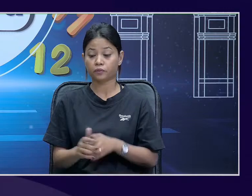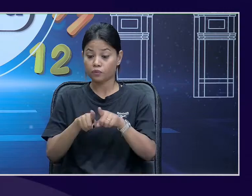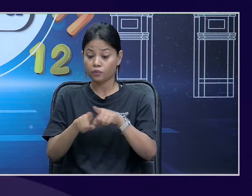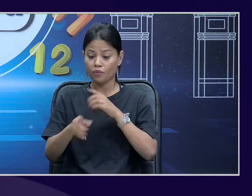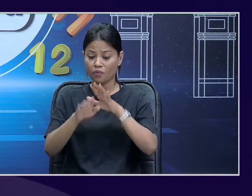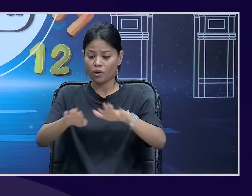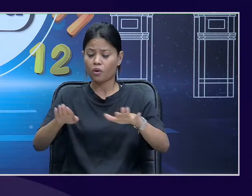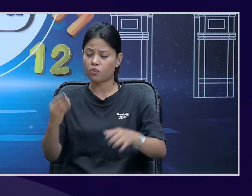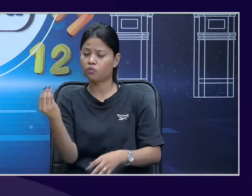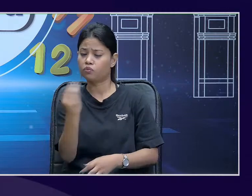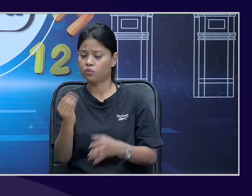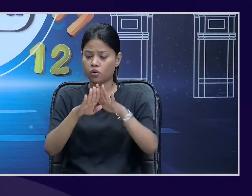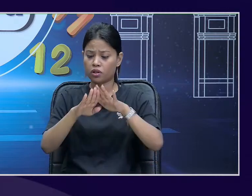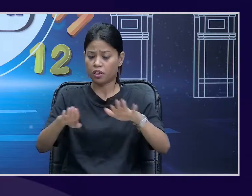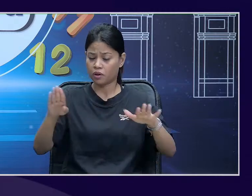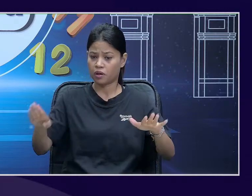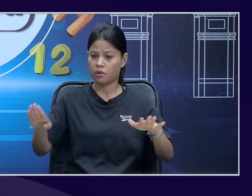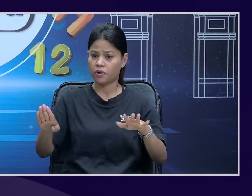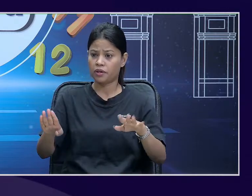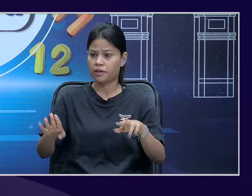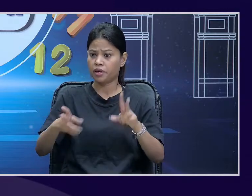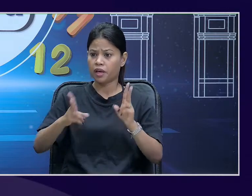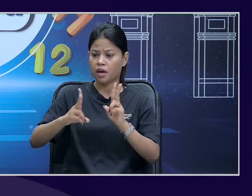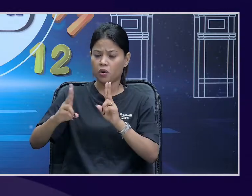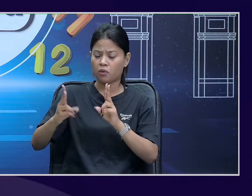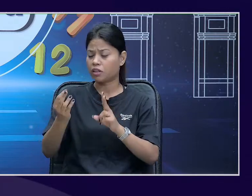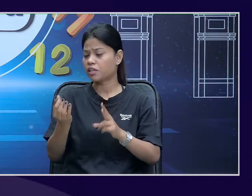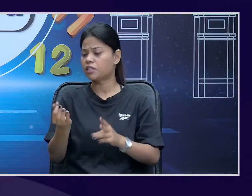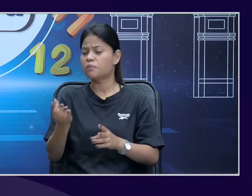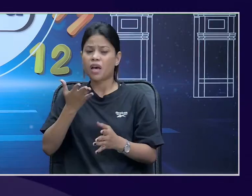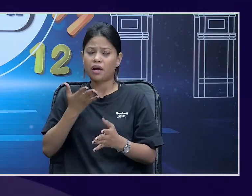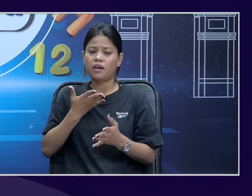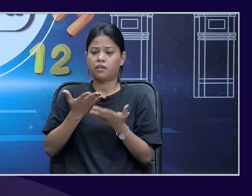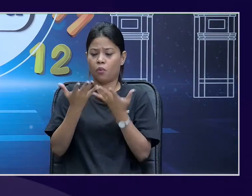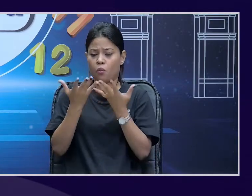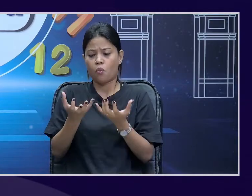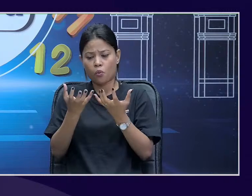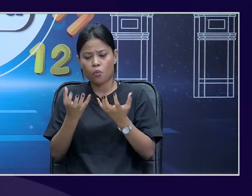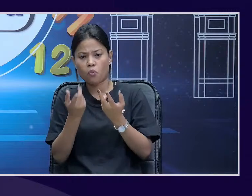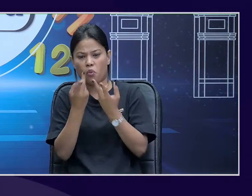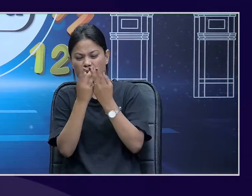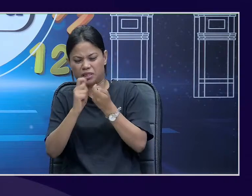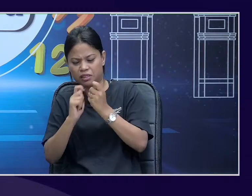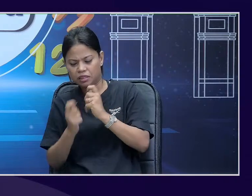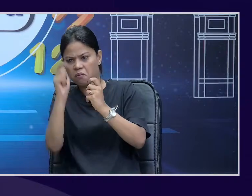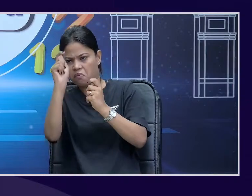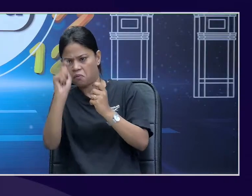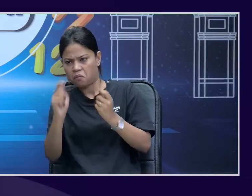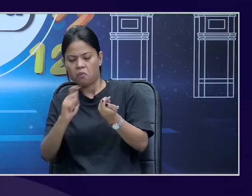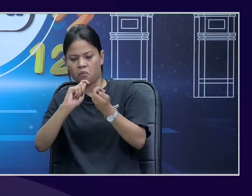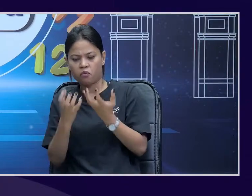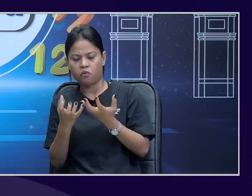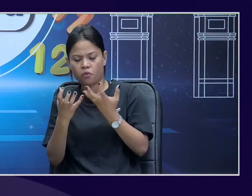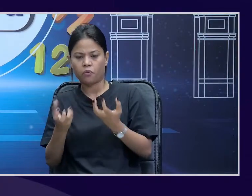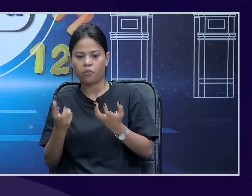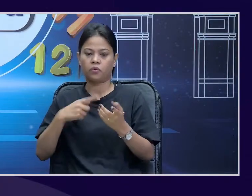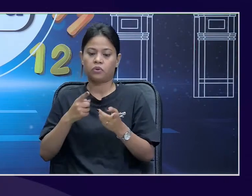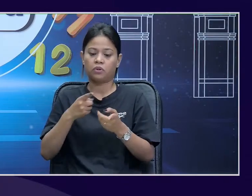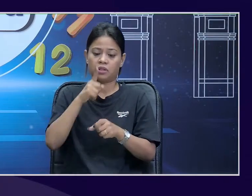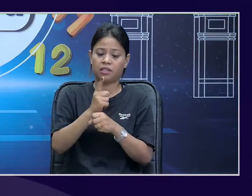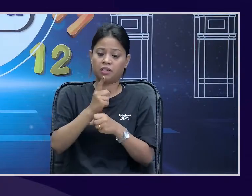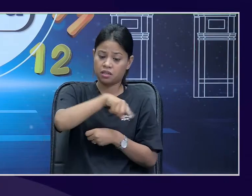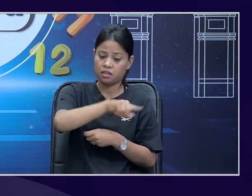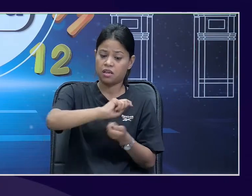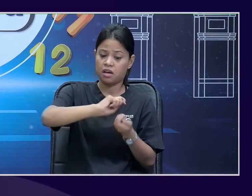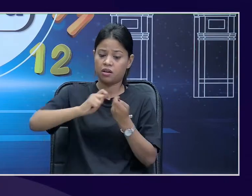attention, who need to get things into, who needs time to get things into that and